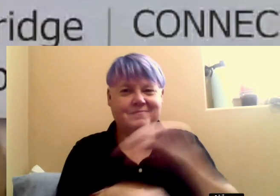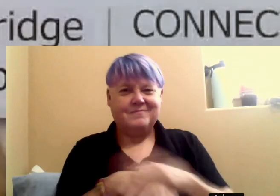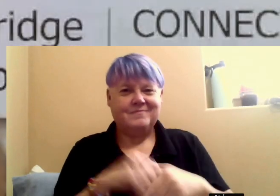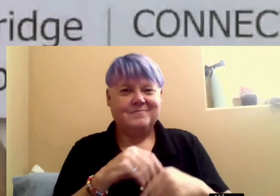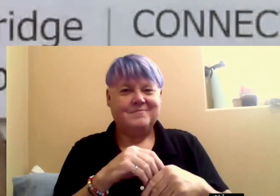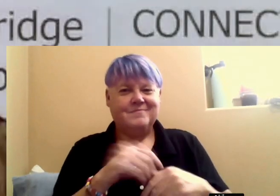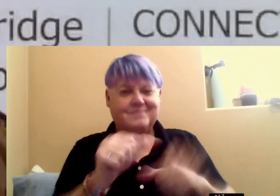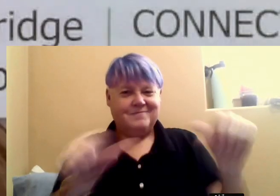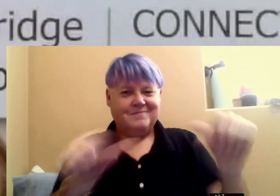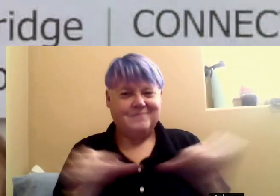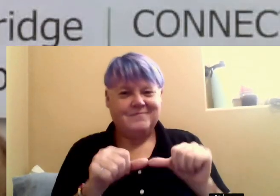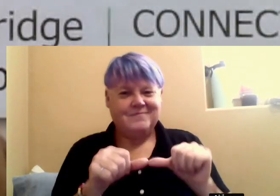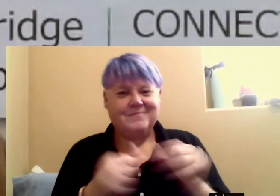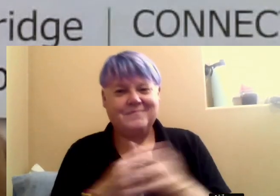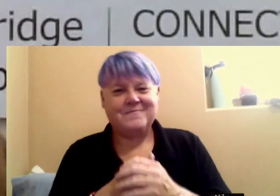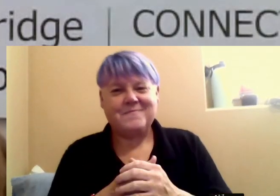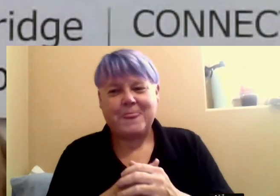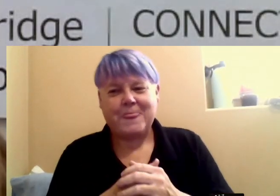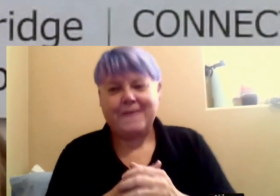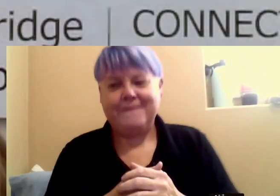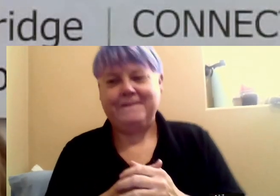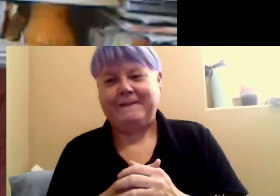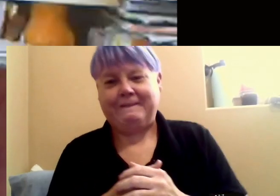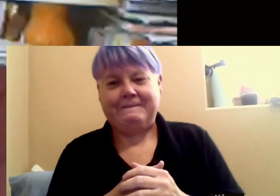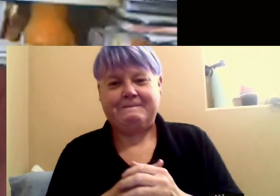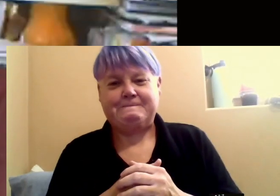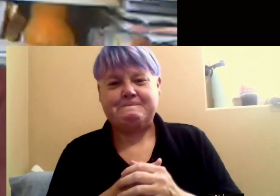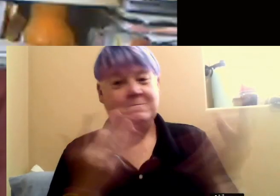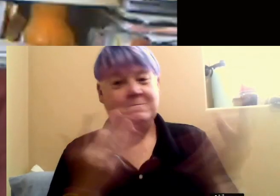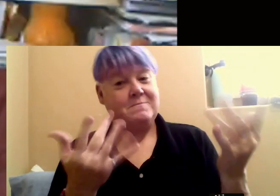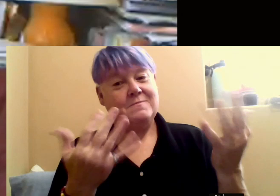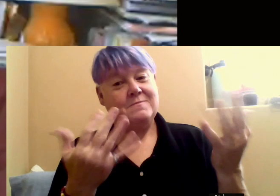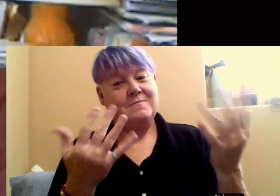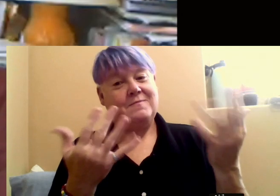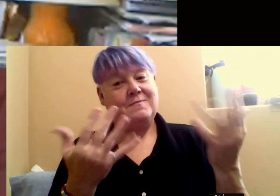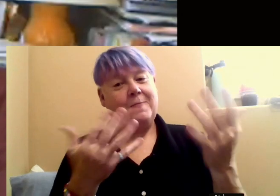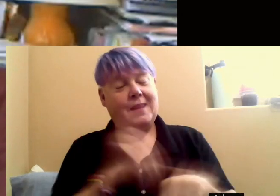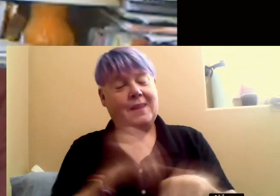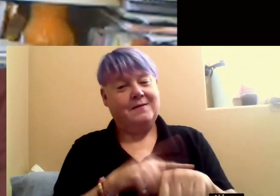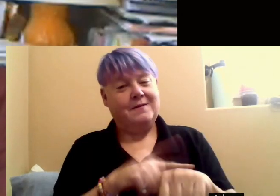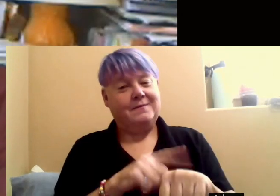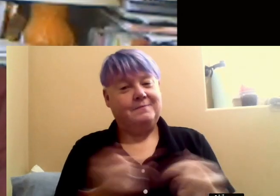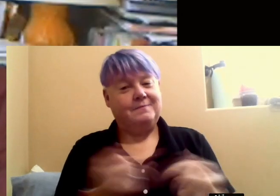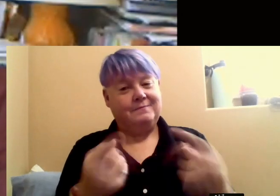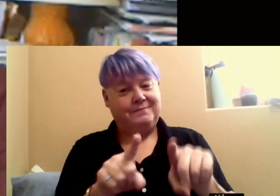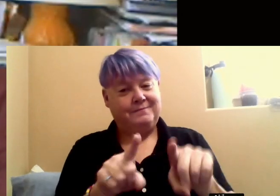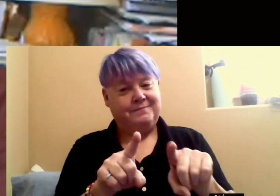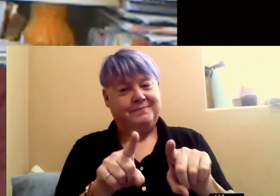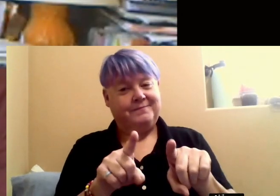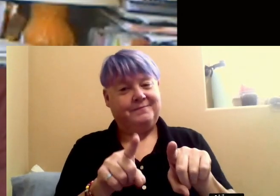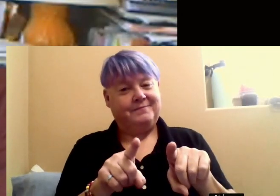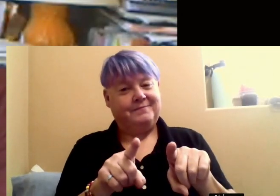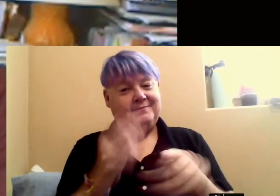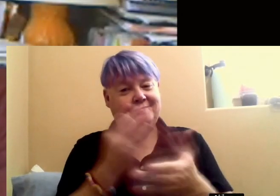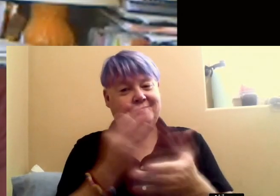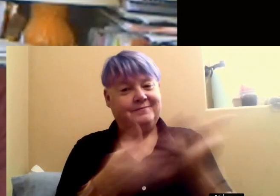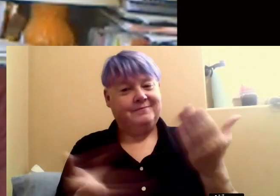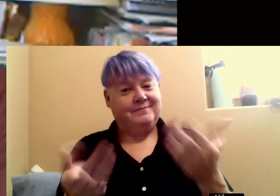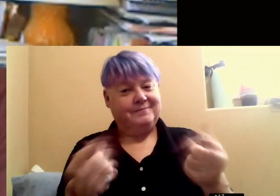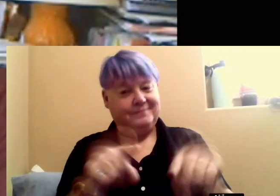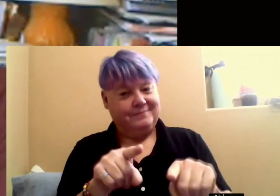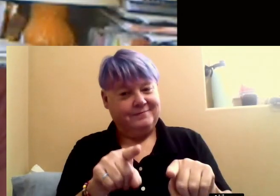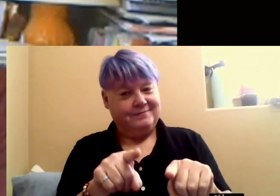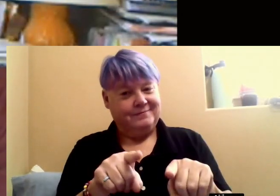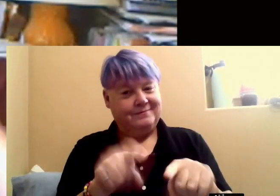there. You're young yet. You just wait. Time will pass, and all of a sudden, something will occur to you that is